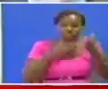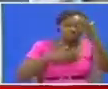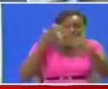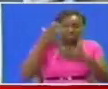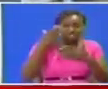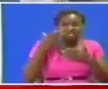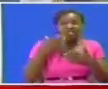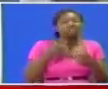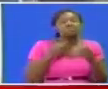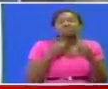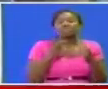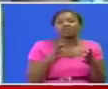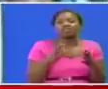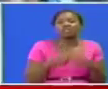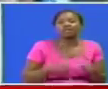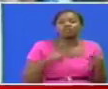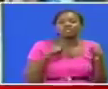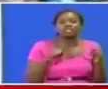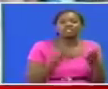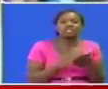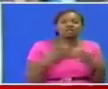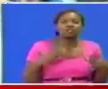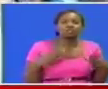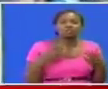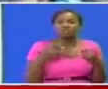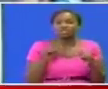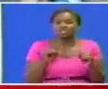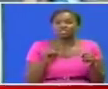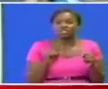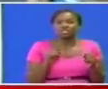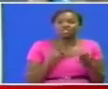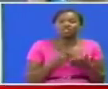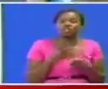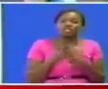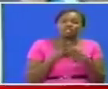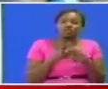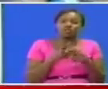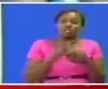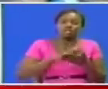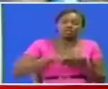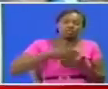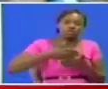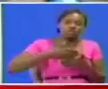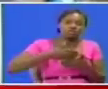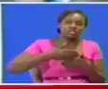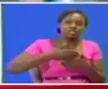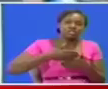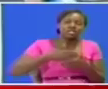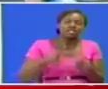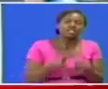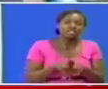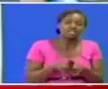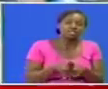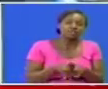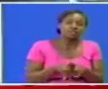capacity. There may be some feeble attempt at giving people laptops. And even